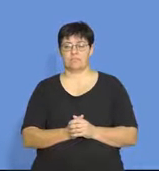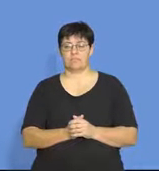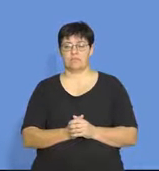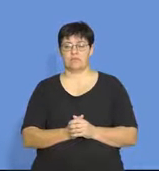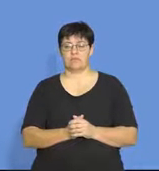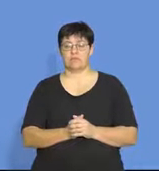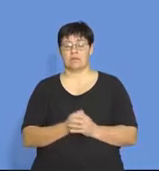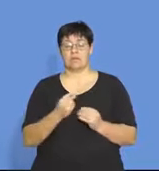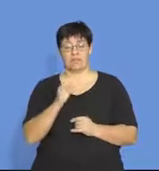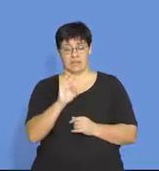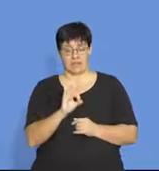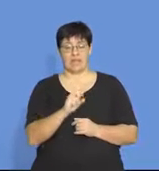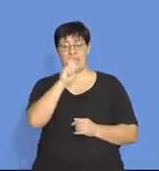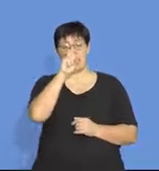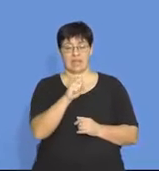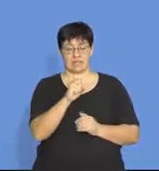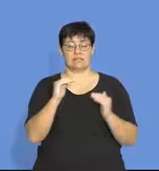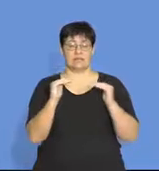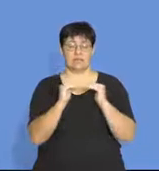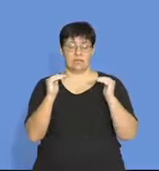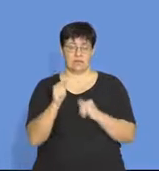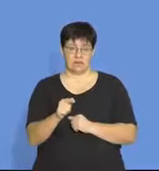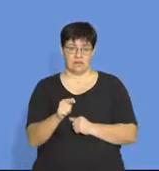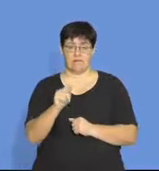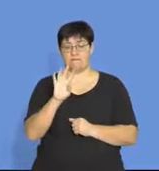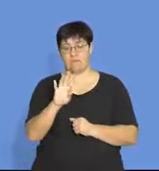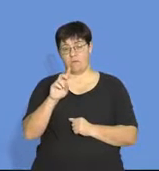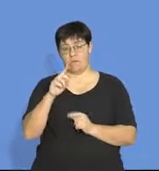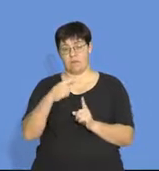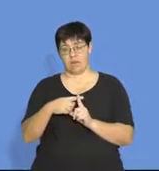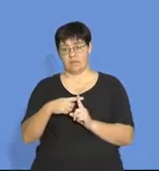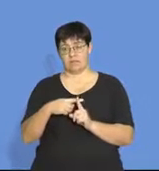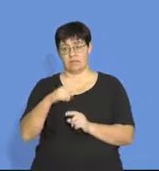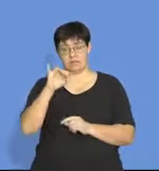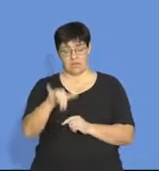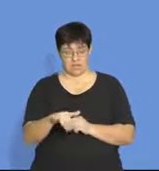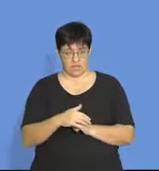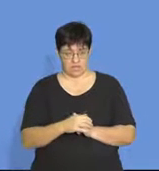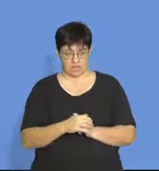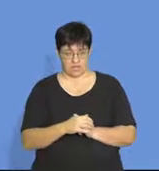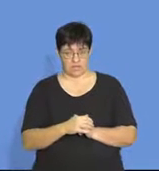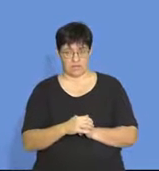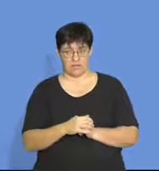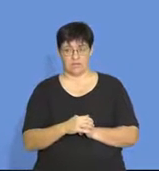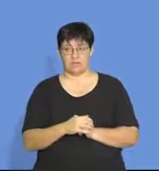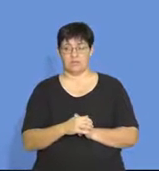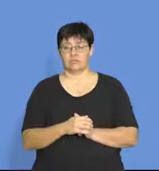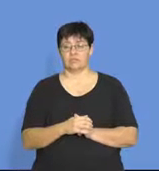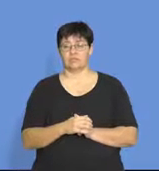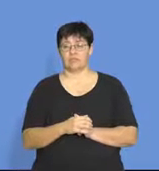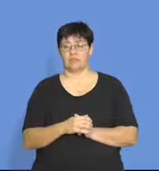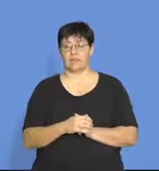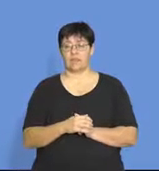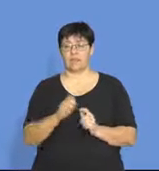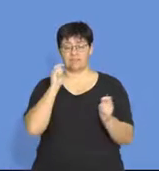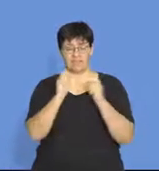we just agreed it's x is equals to 4 plus y, or y plus x, it doesn't really matter.